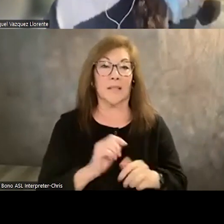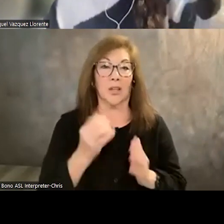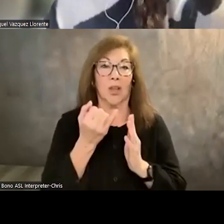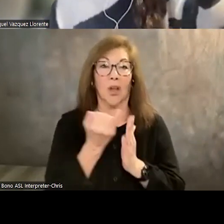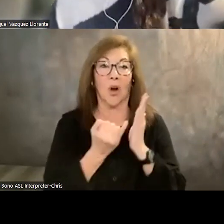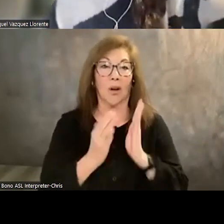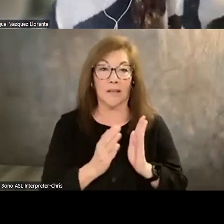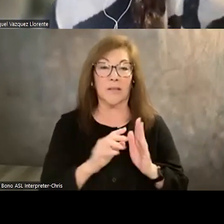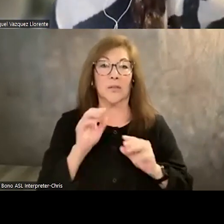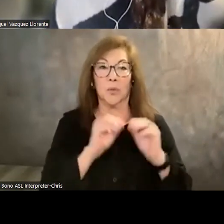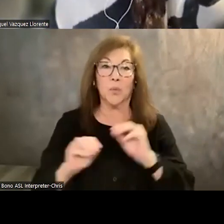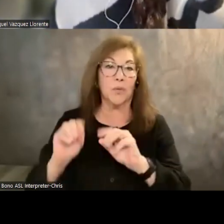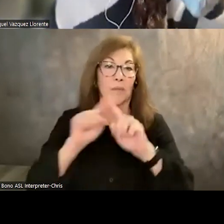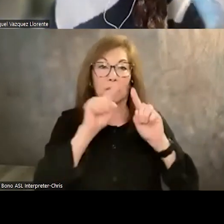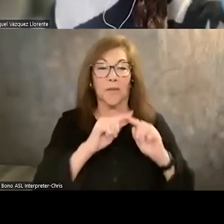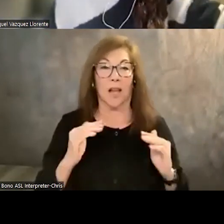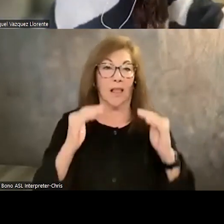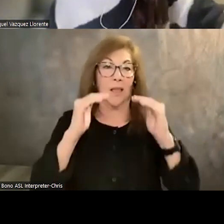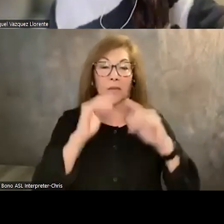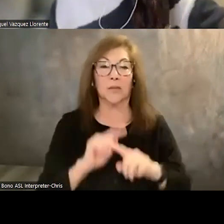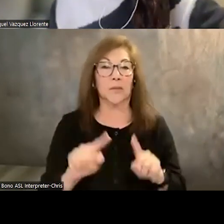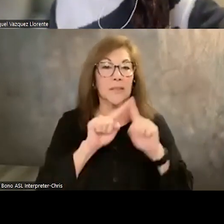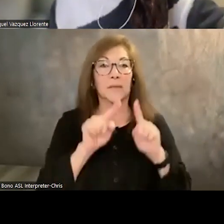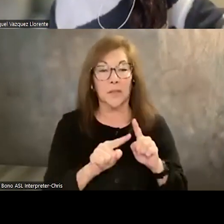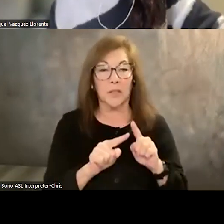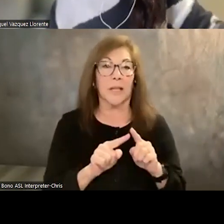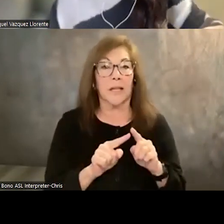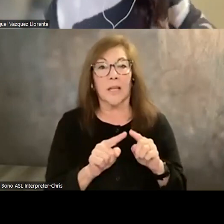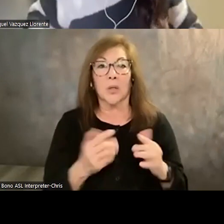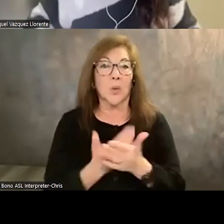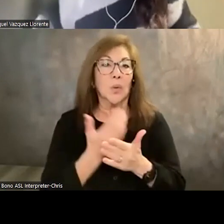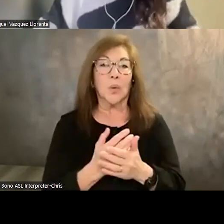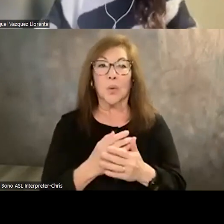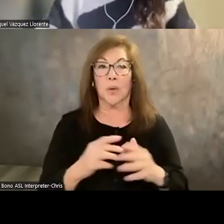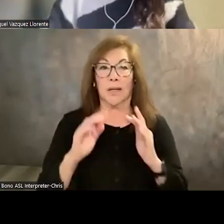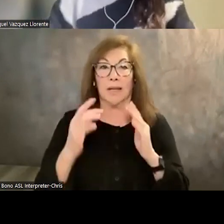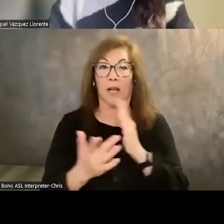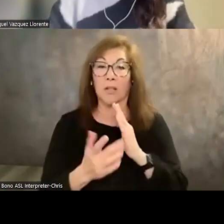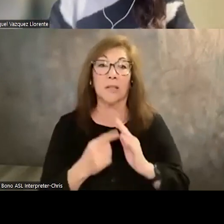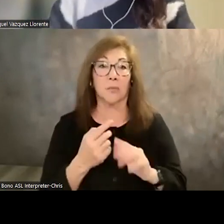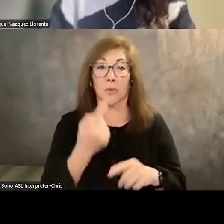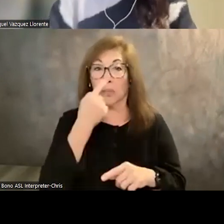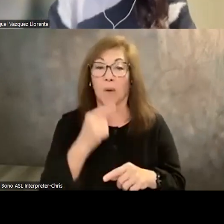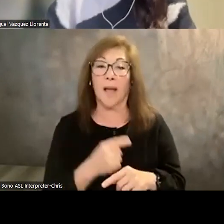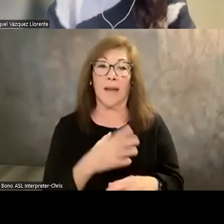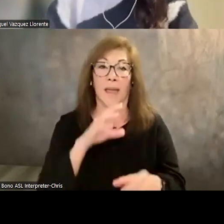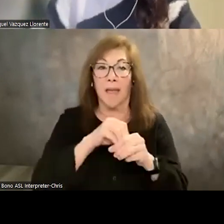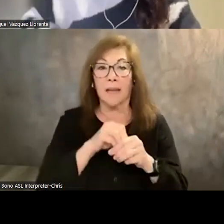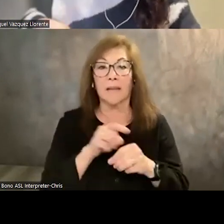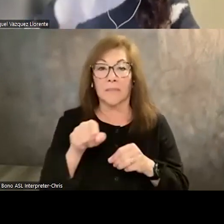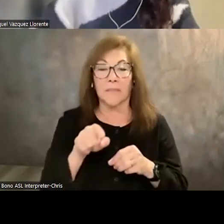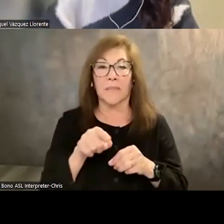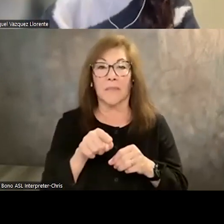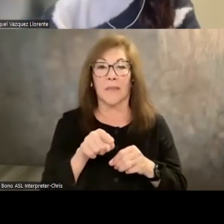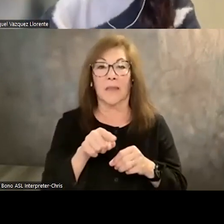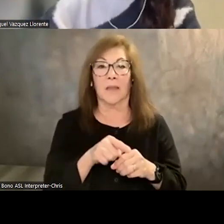different platforms, so many different kinds of emerging technology. Can you reflect for a bit on about the sort of ethical applications,